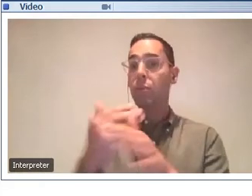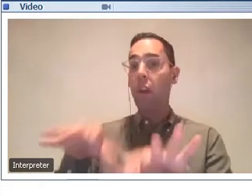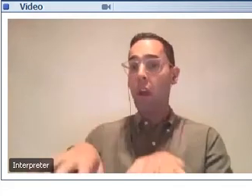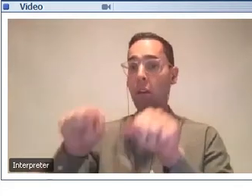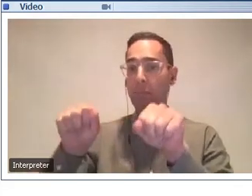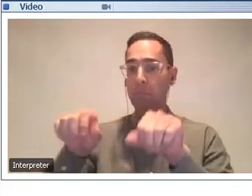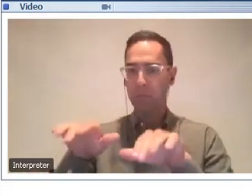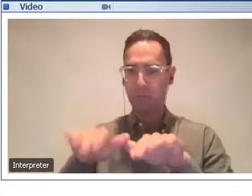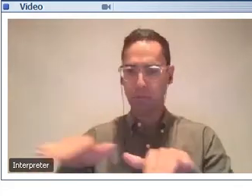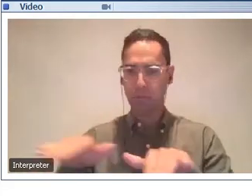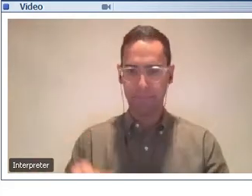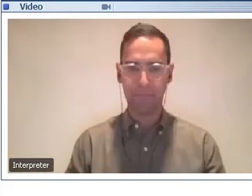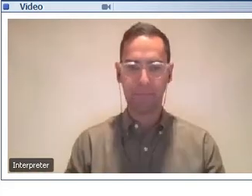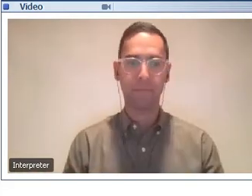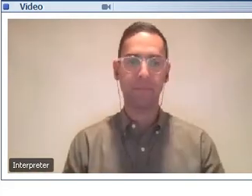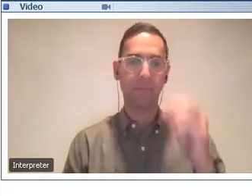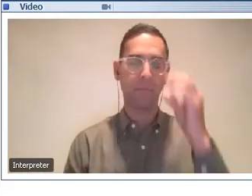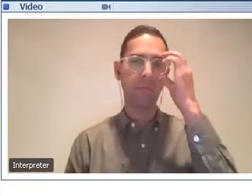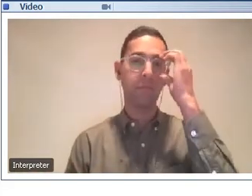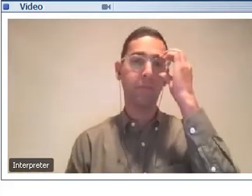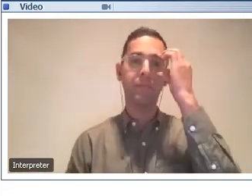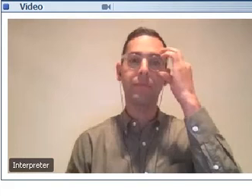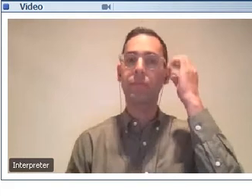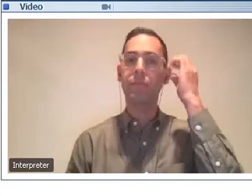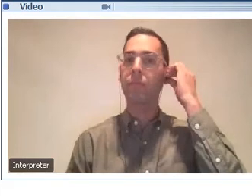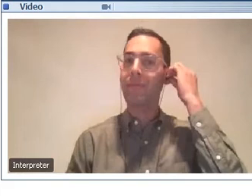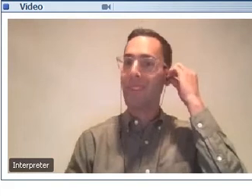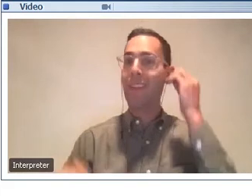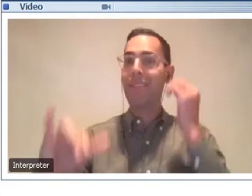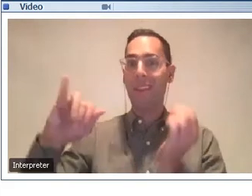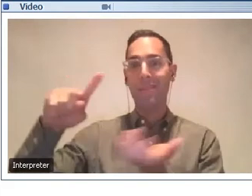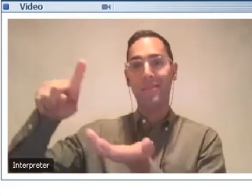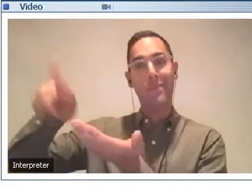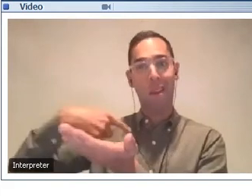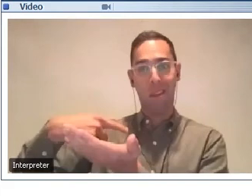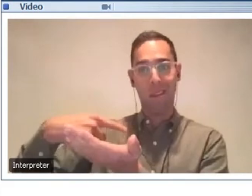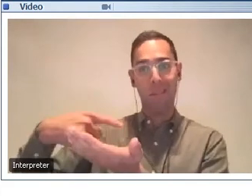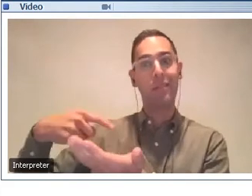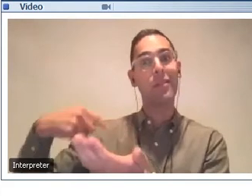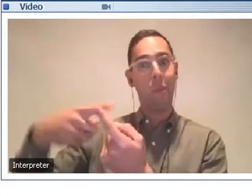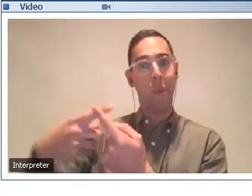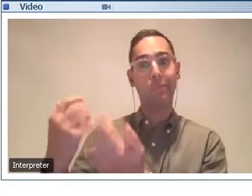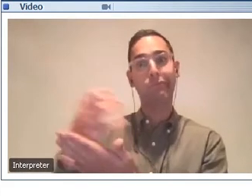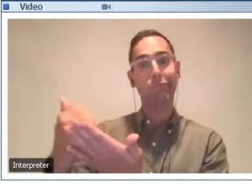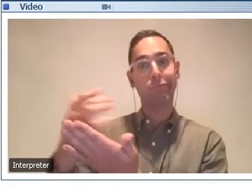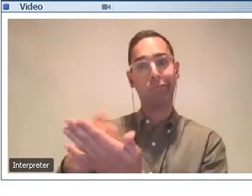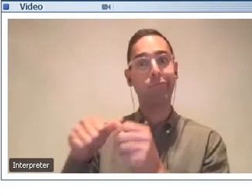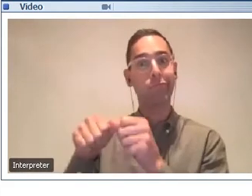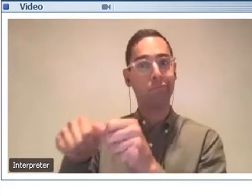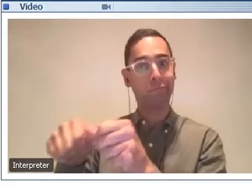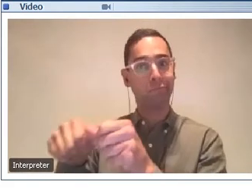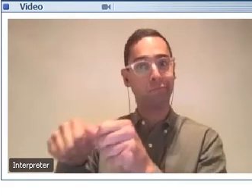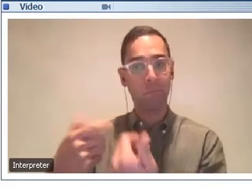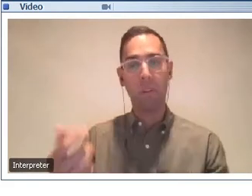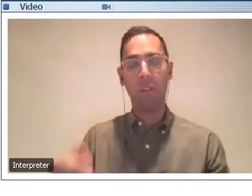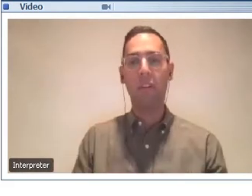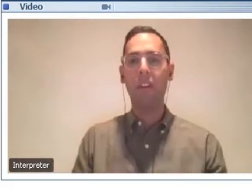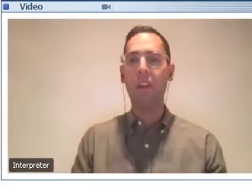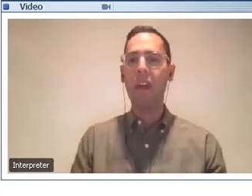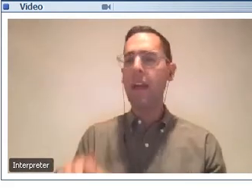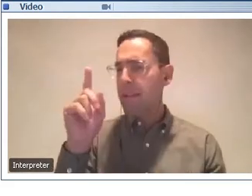and medical leave that make it a little different from some of the other kinds of leave that we often think about, things like paid sick days